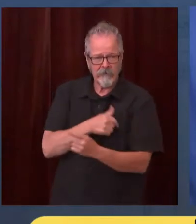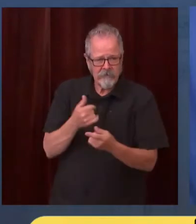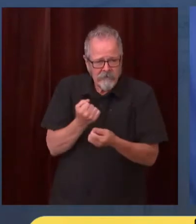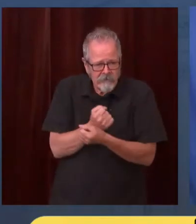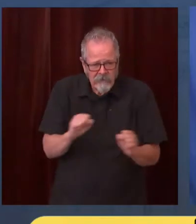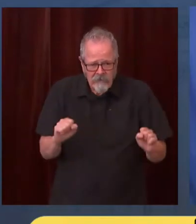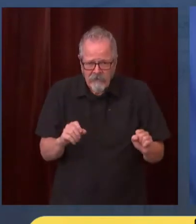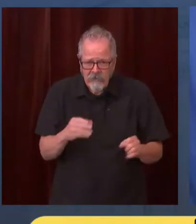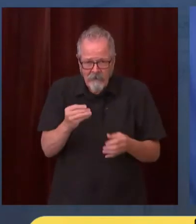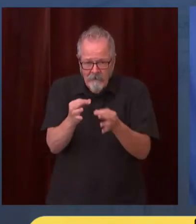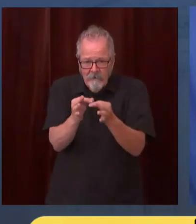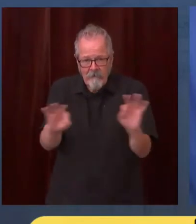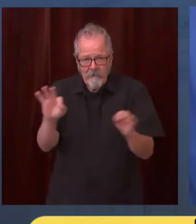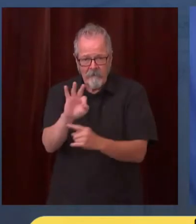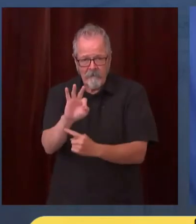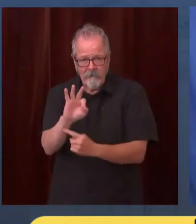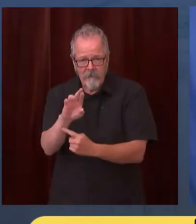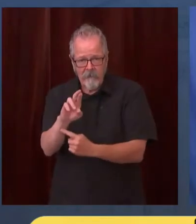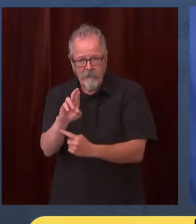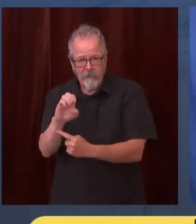masking is one of the things we can do